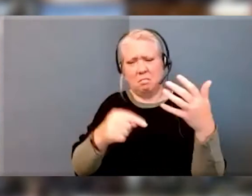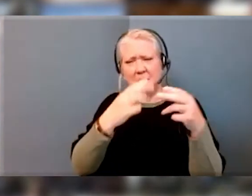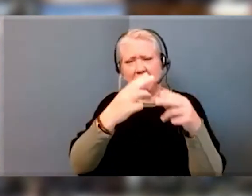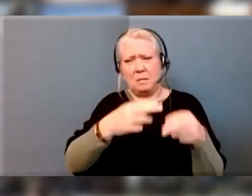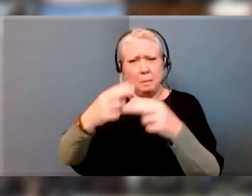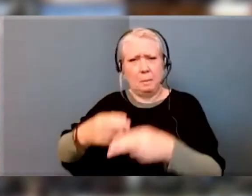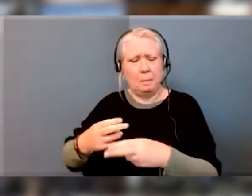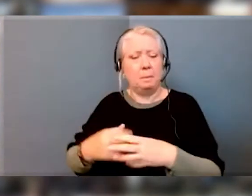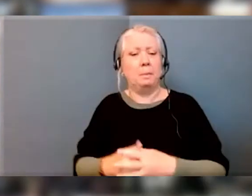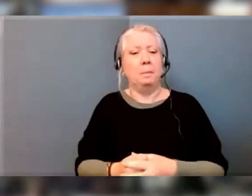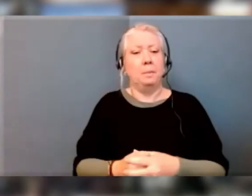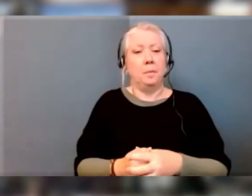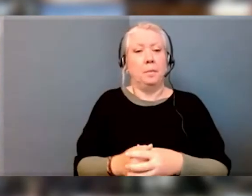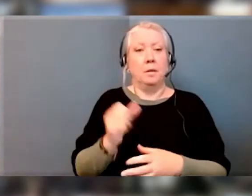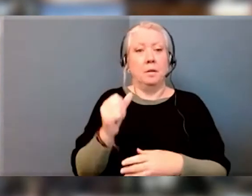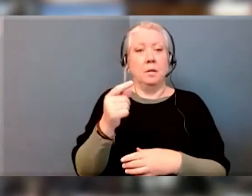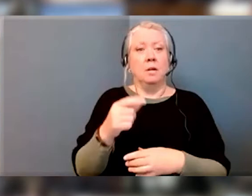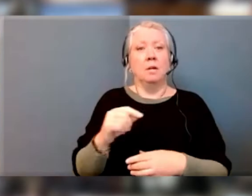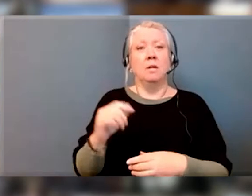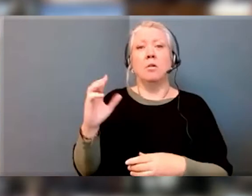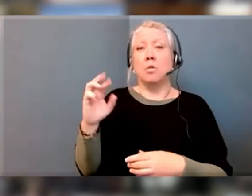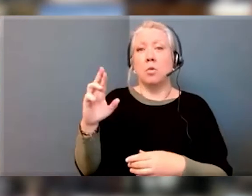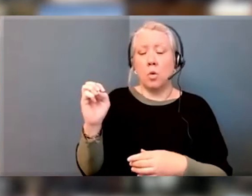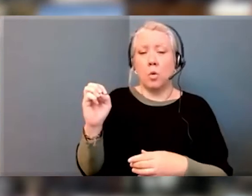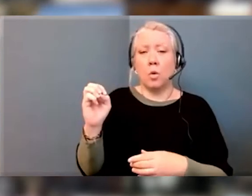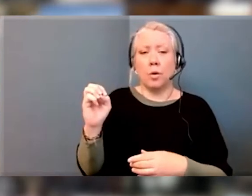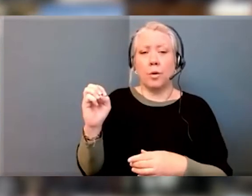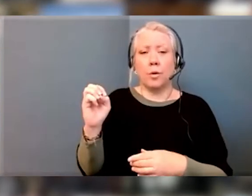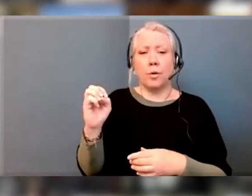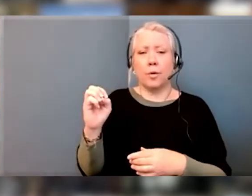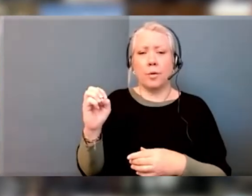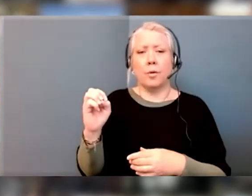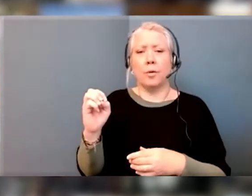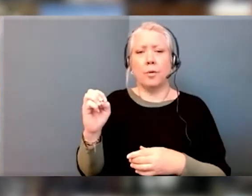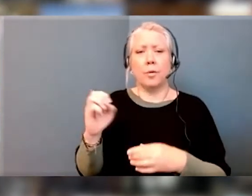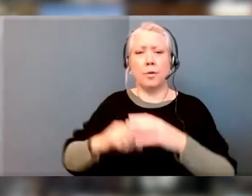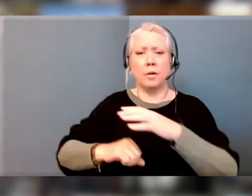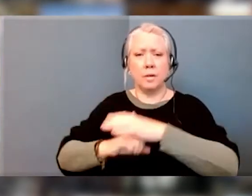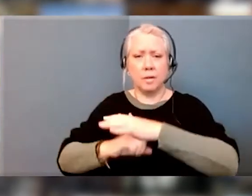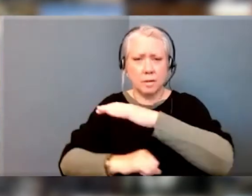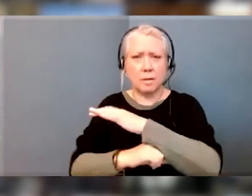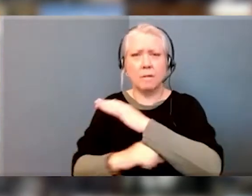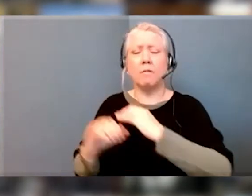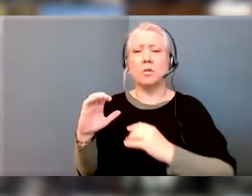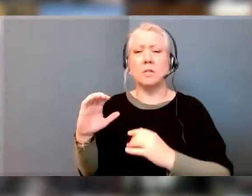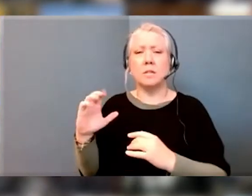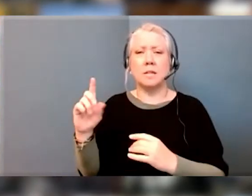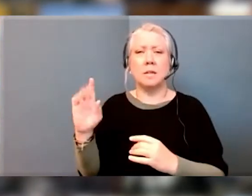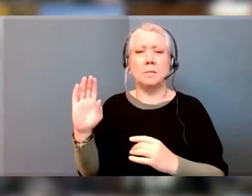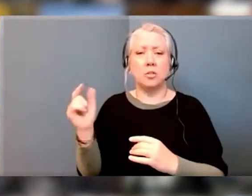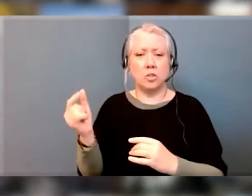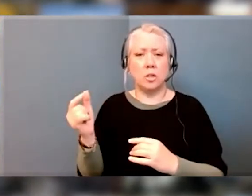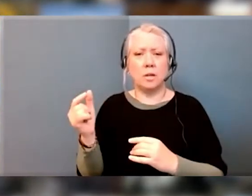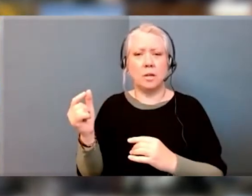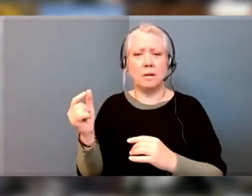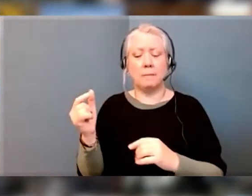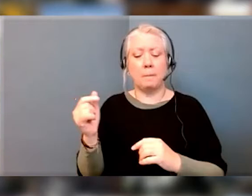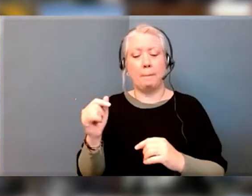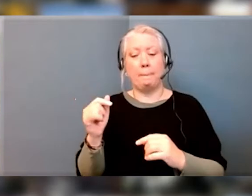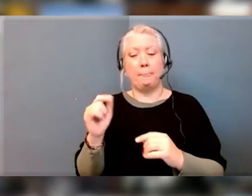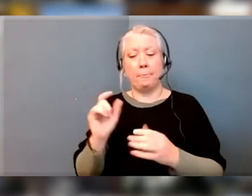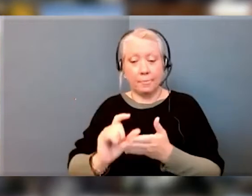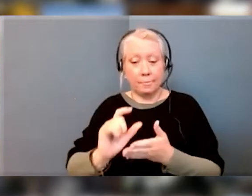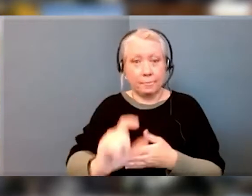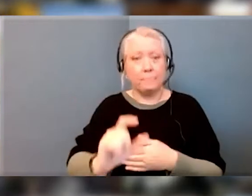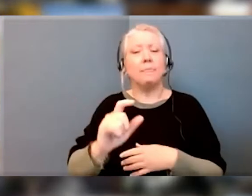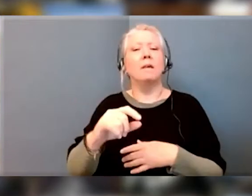the core element of the CDBG public service grant is that it must serve people who have low and